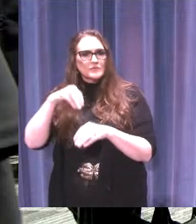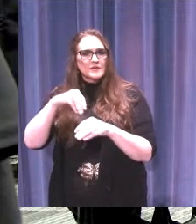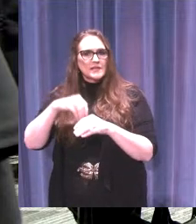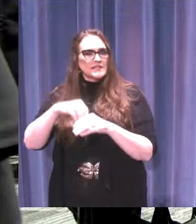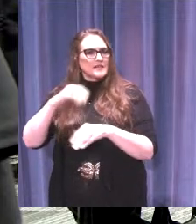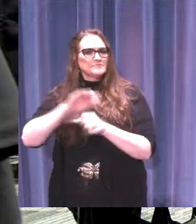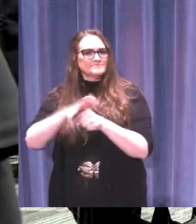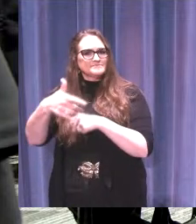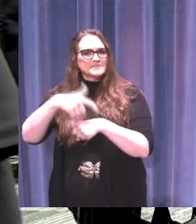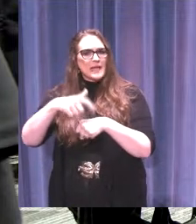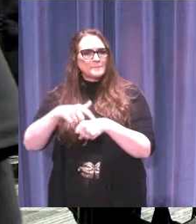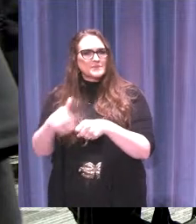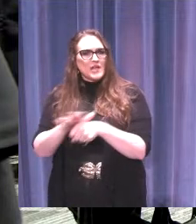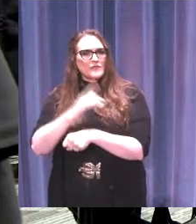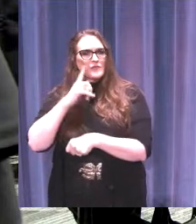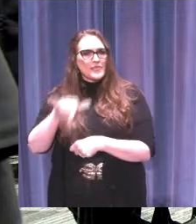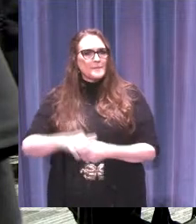cover it for them.